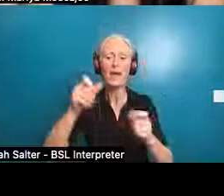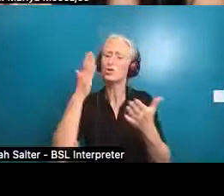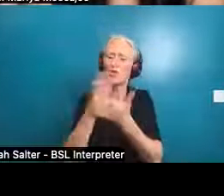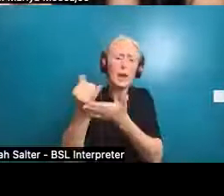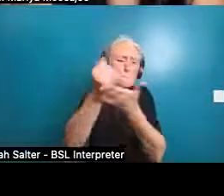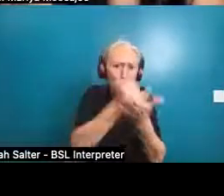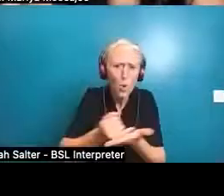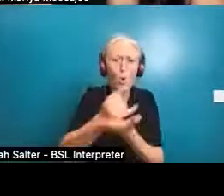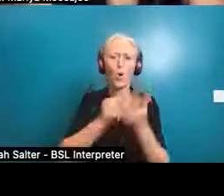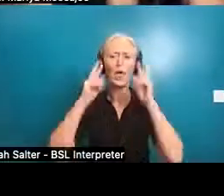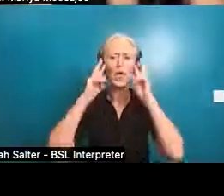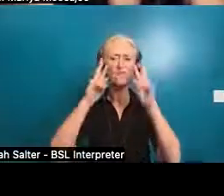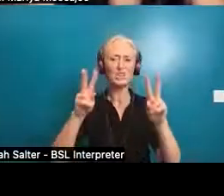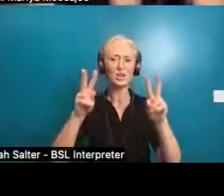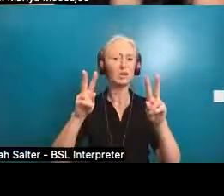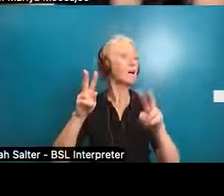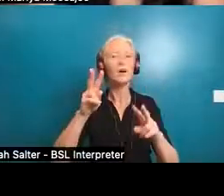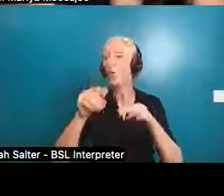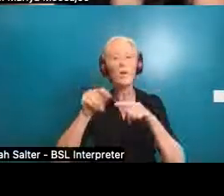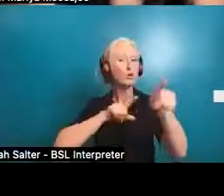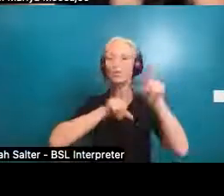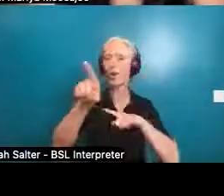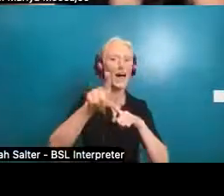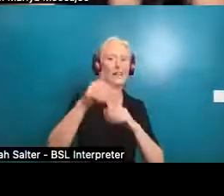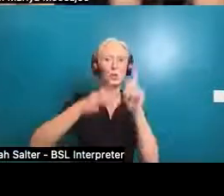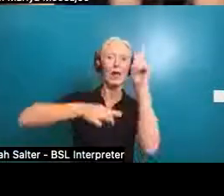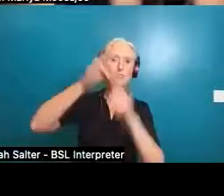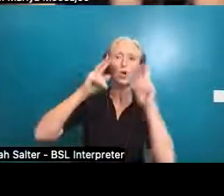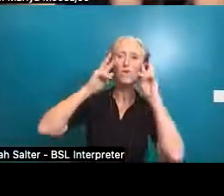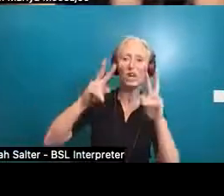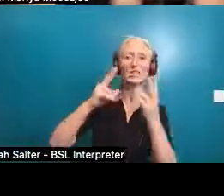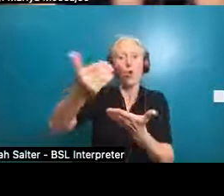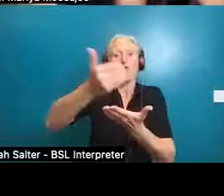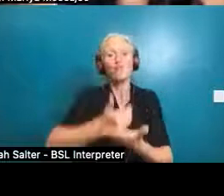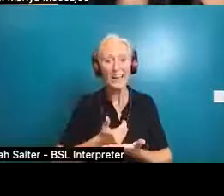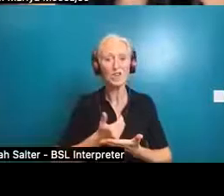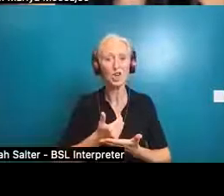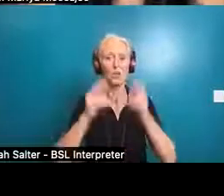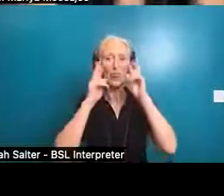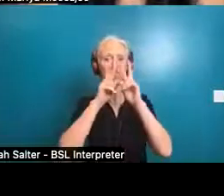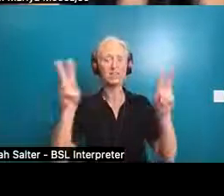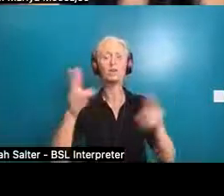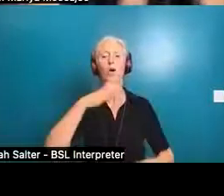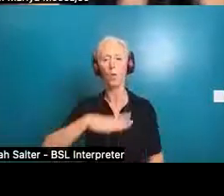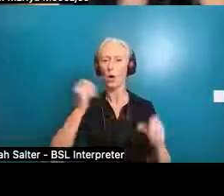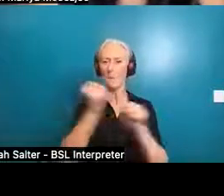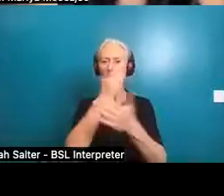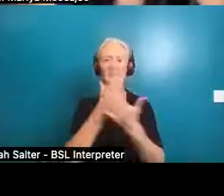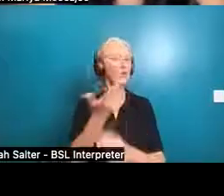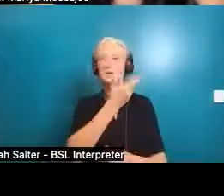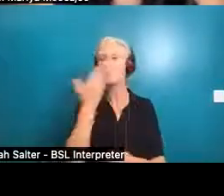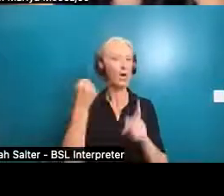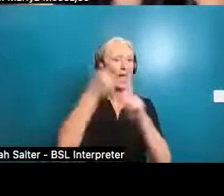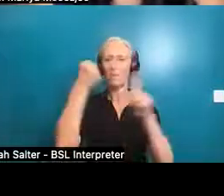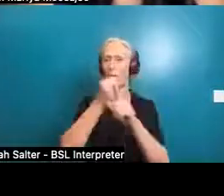we're not looking at trying to rescue vision at that point. We're just trying to see if it's safe. If we found that it's safe, we then